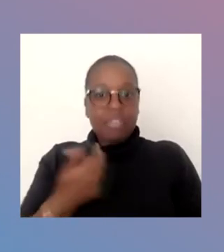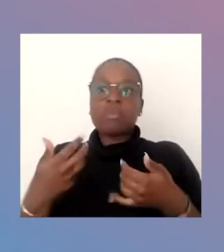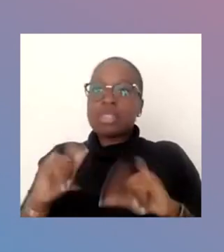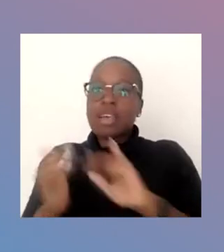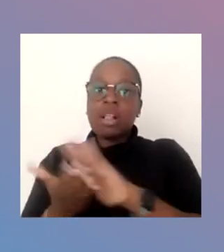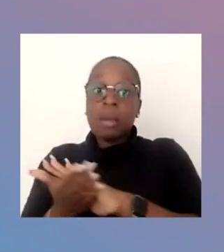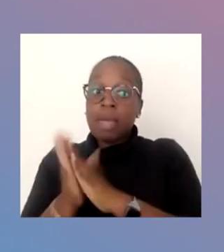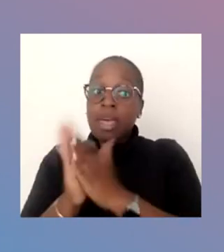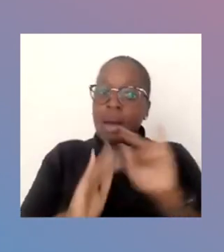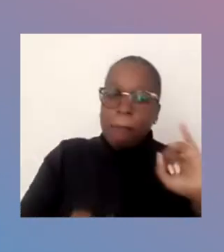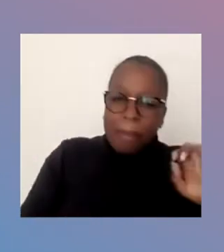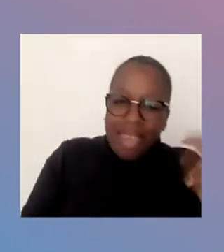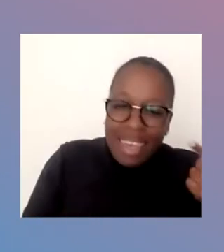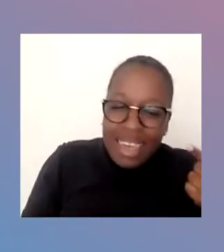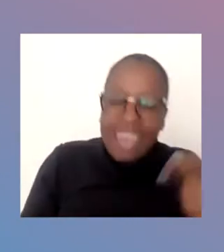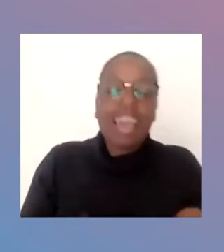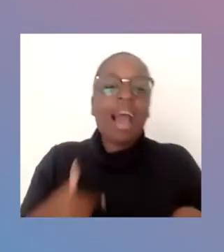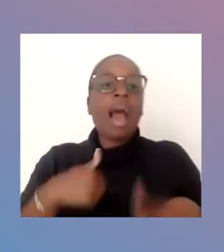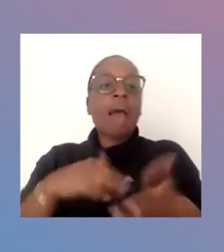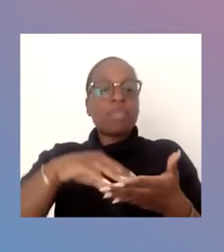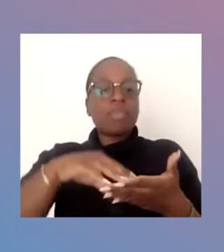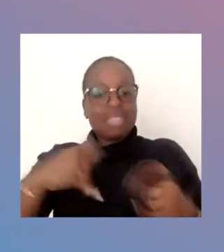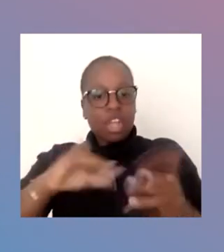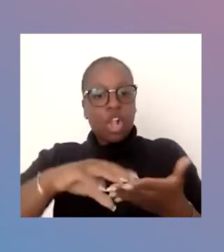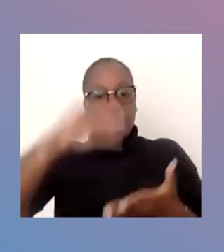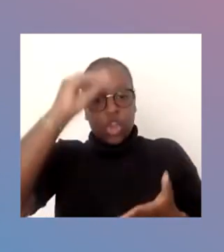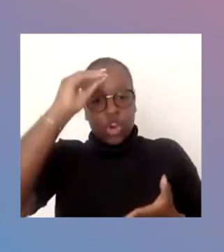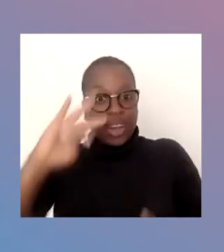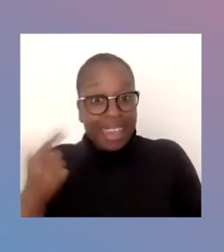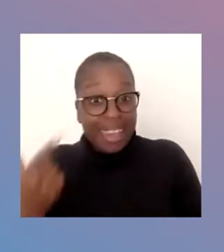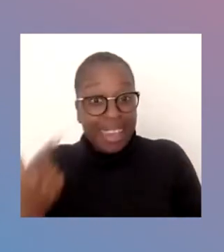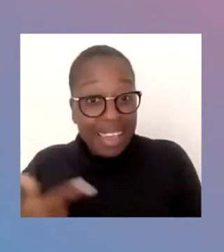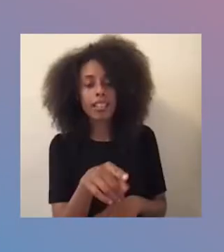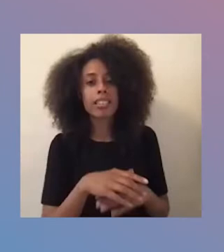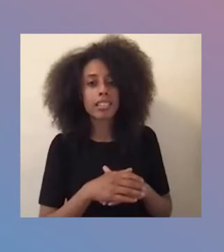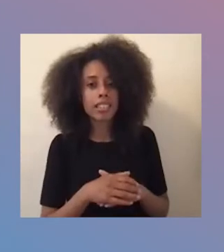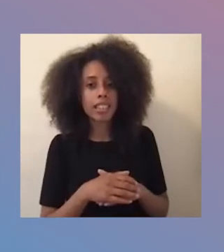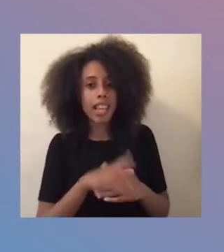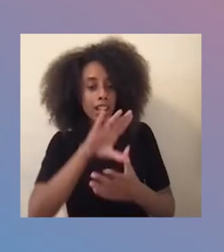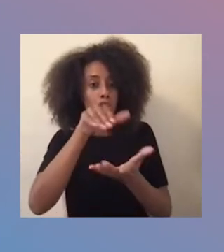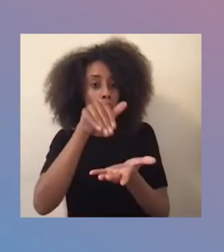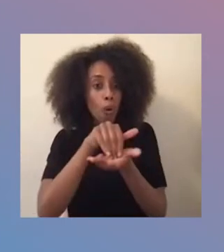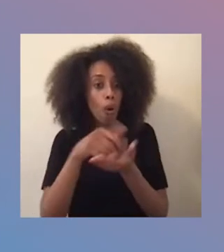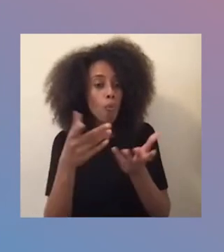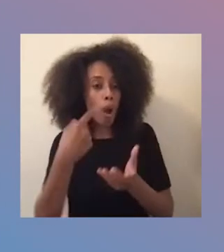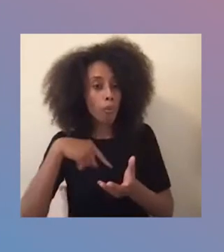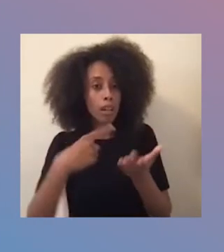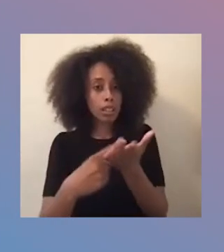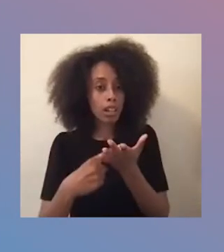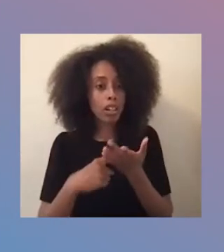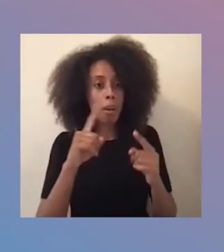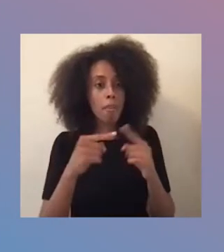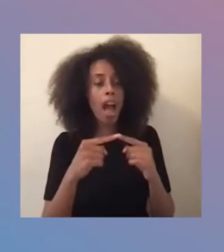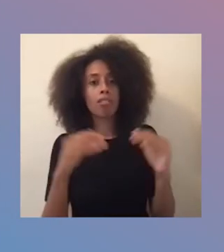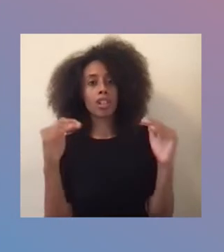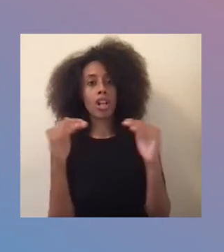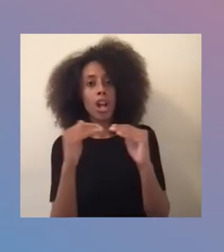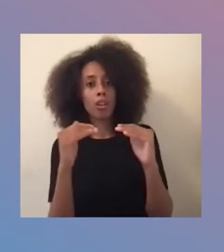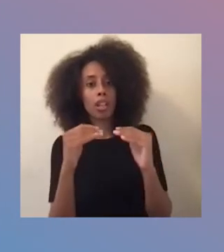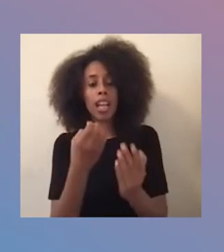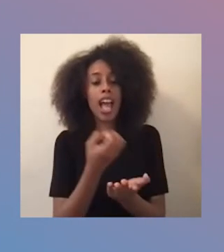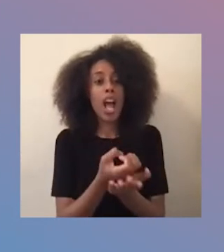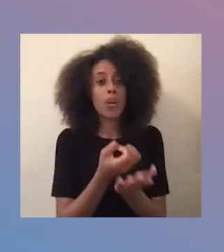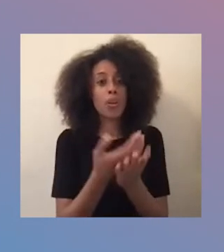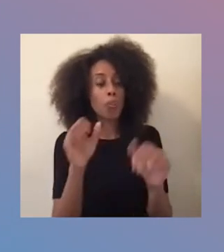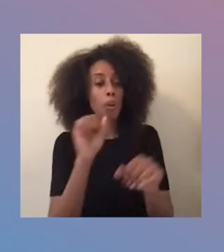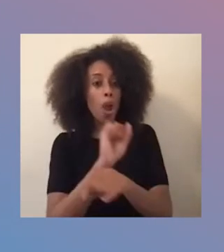self. So I'm still becoming, I'm still learning, I'm still healing. This is literally what is at the core of what we're talking